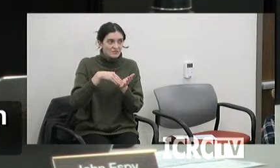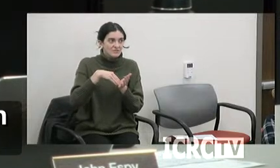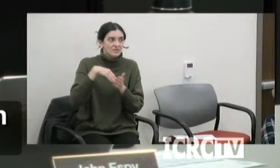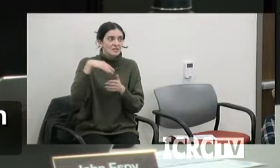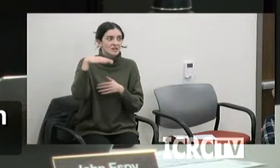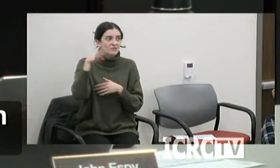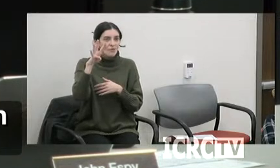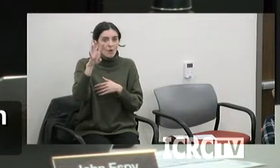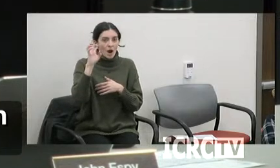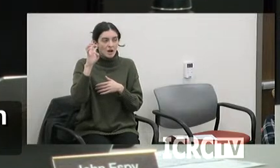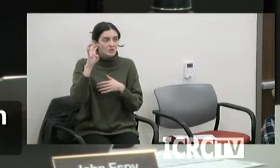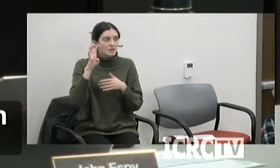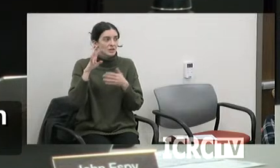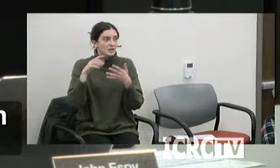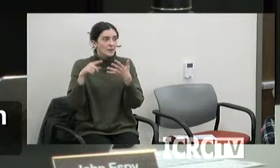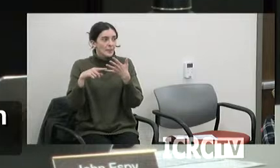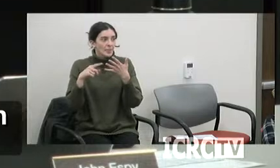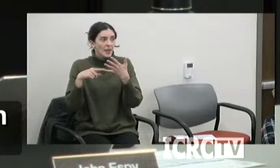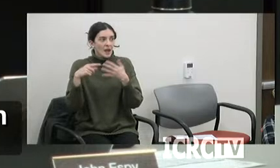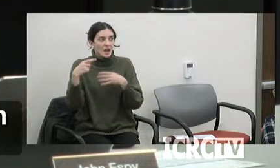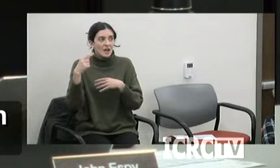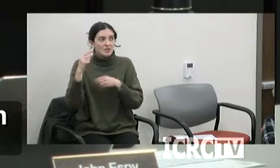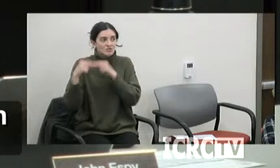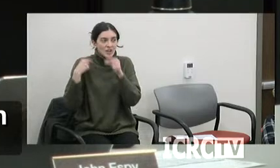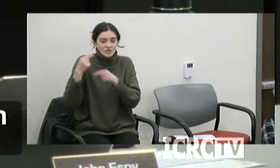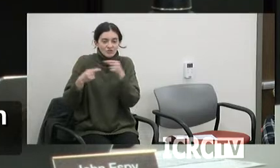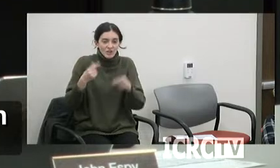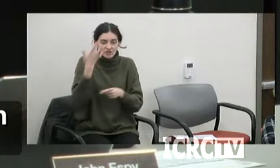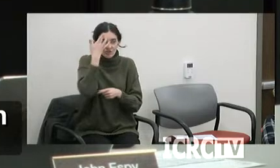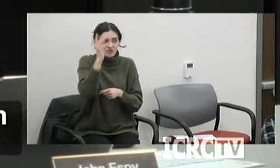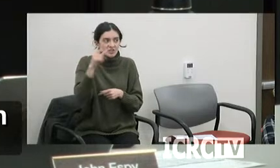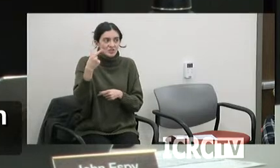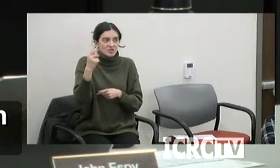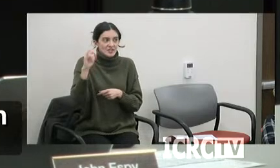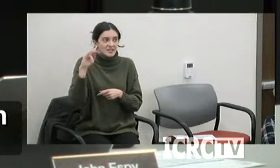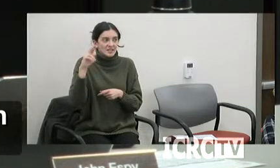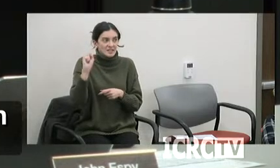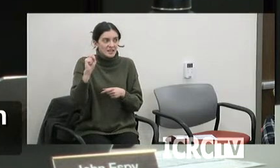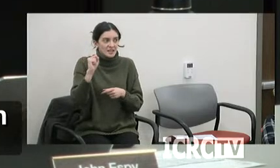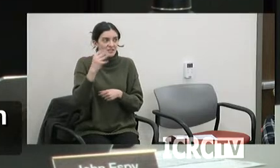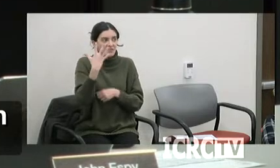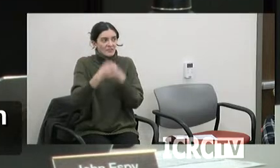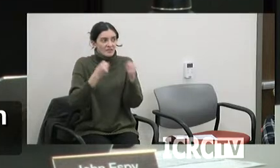then Generation Genius Incorporated Science License for 5 years, a total of